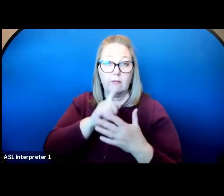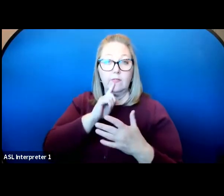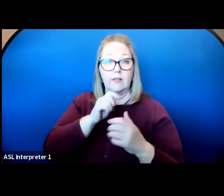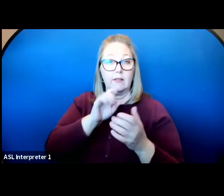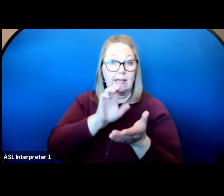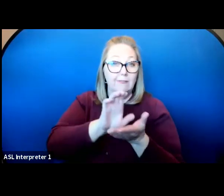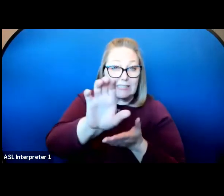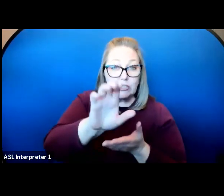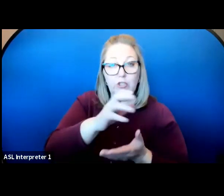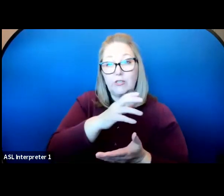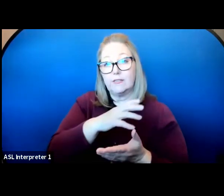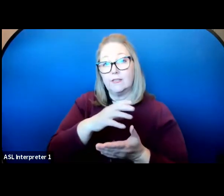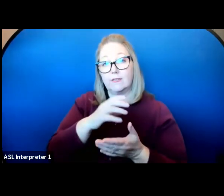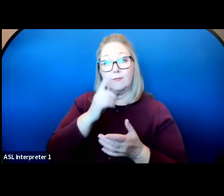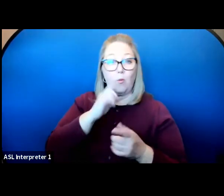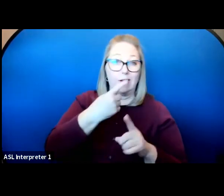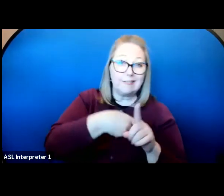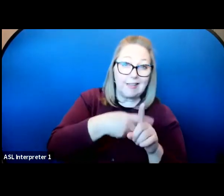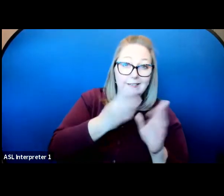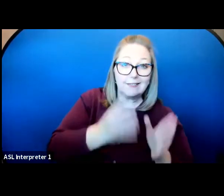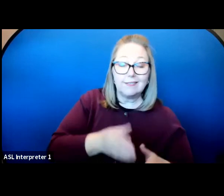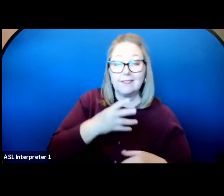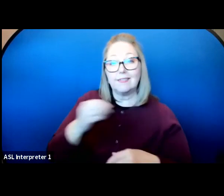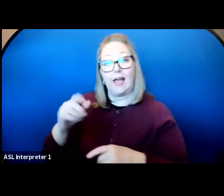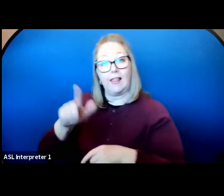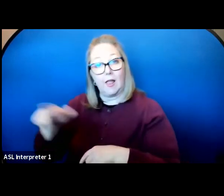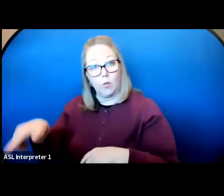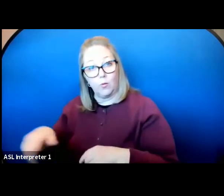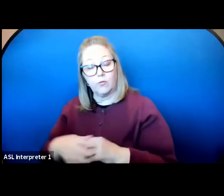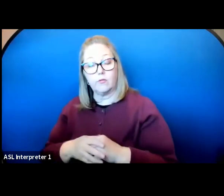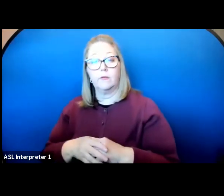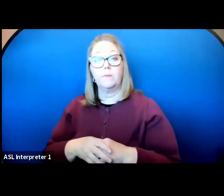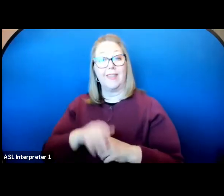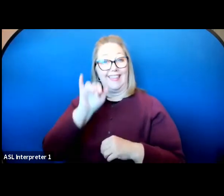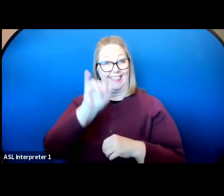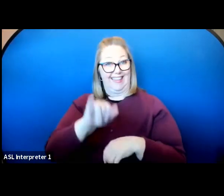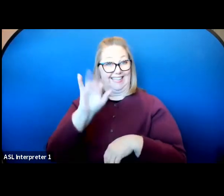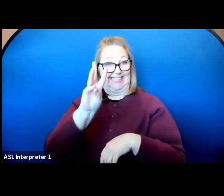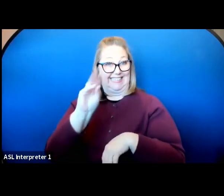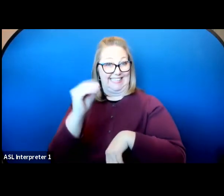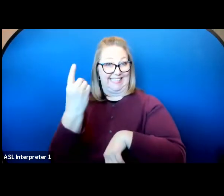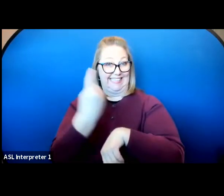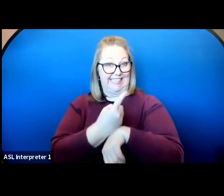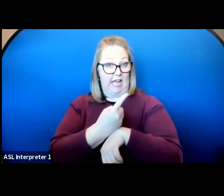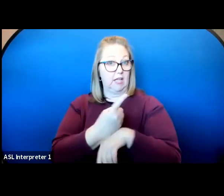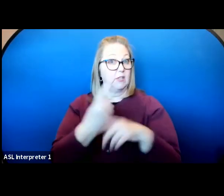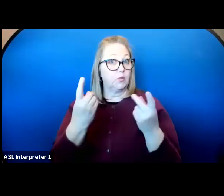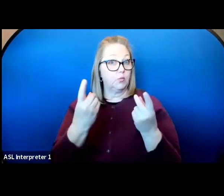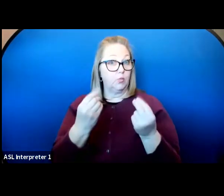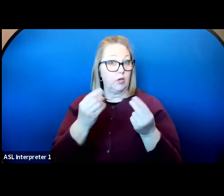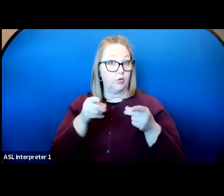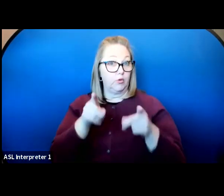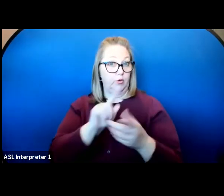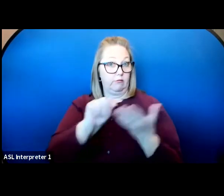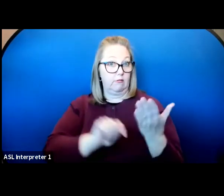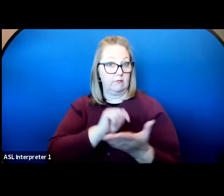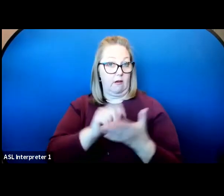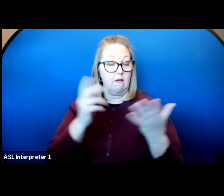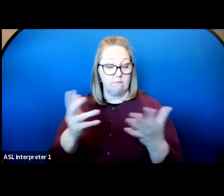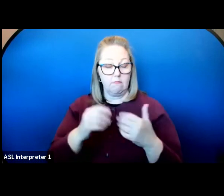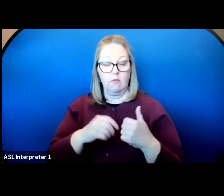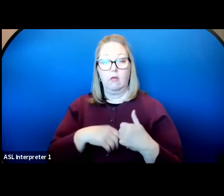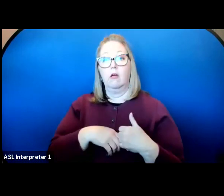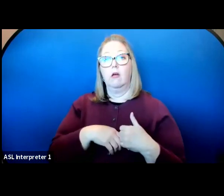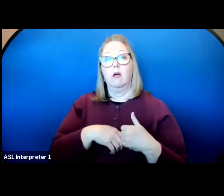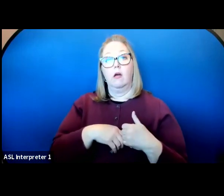landlords. On that note, with this 60-day extension, I think two pieces that I want to make sure I highlight is we had changes